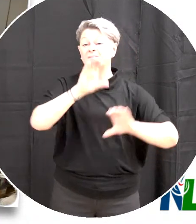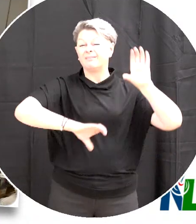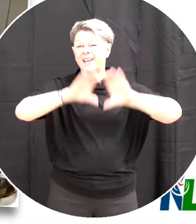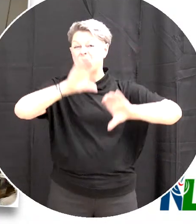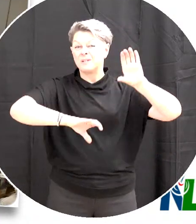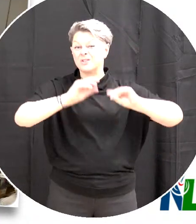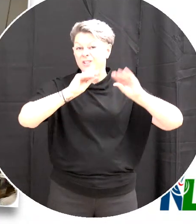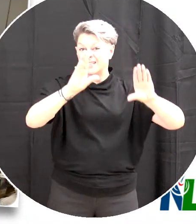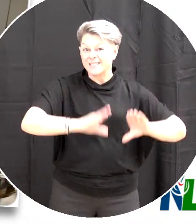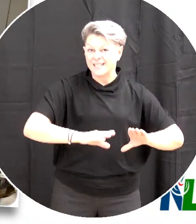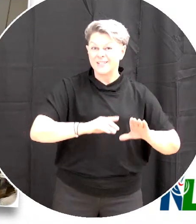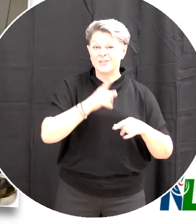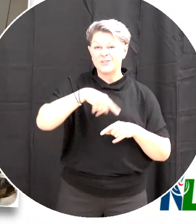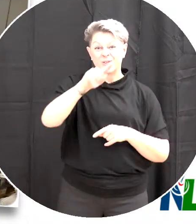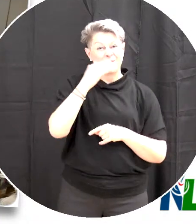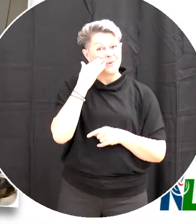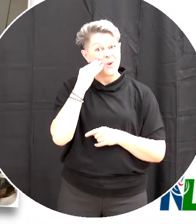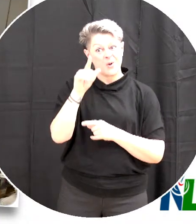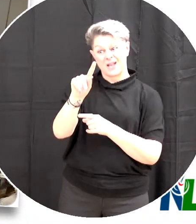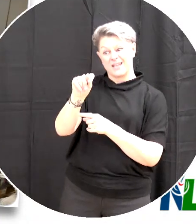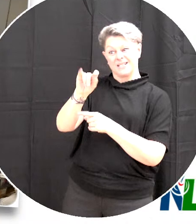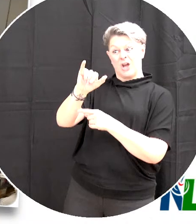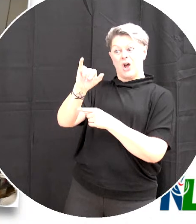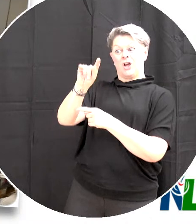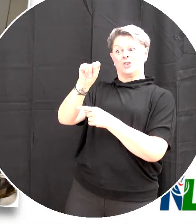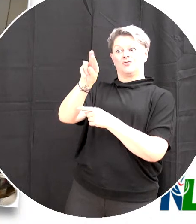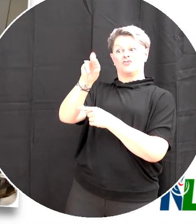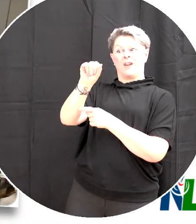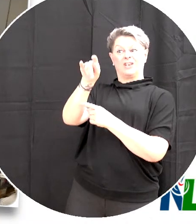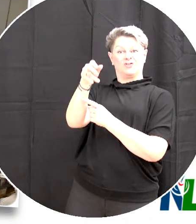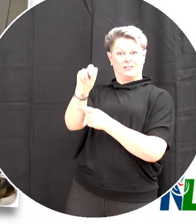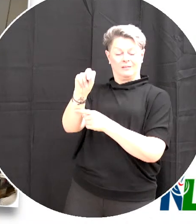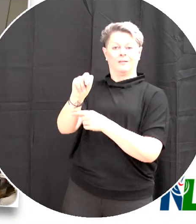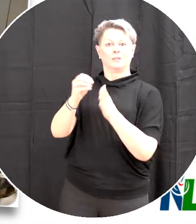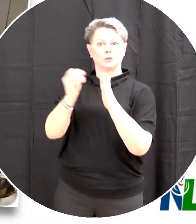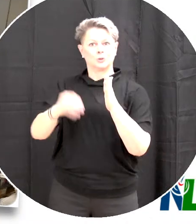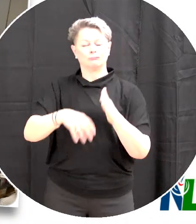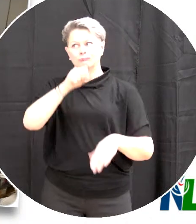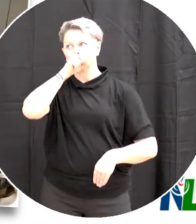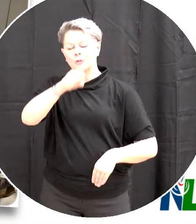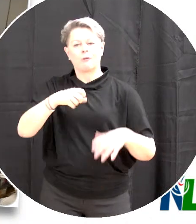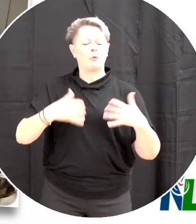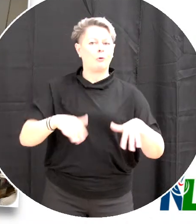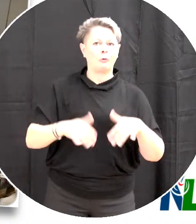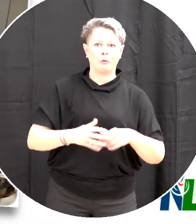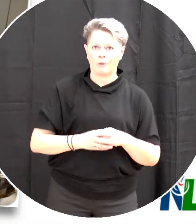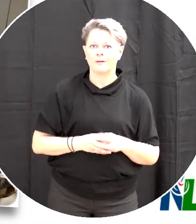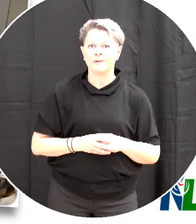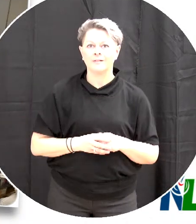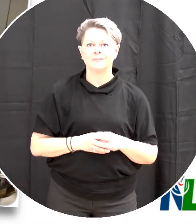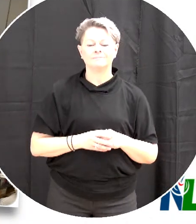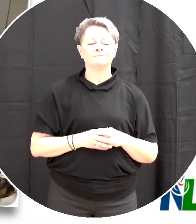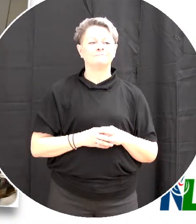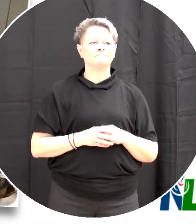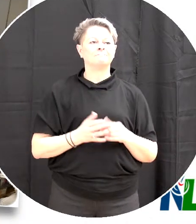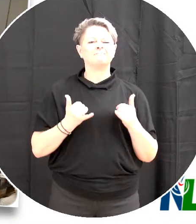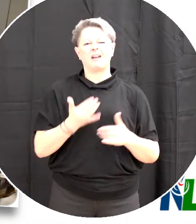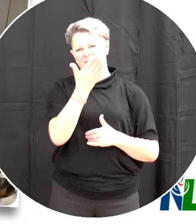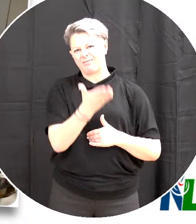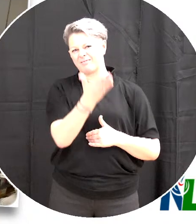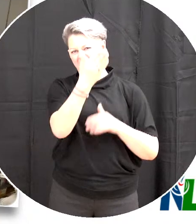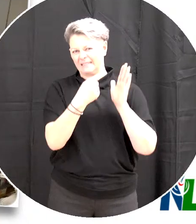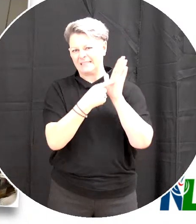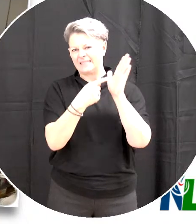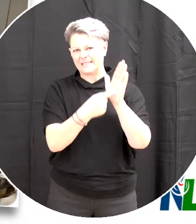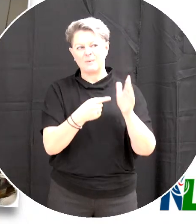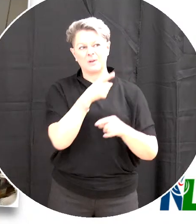chemistry teacher, we all know about titration. So students are loving it. And that'll be, of course, in this particular example, replicated